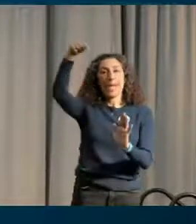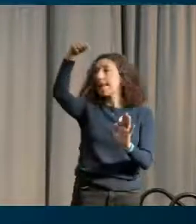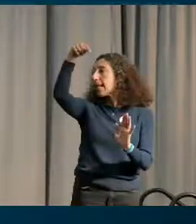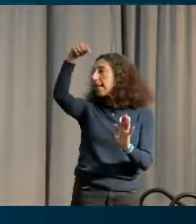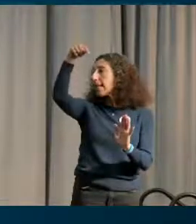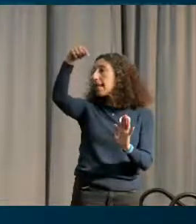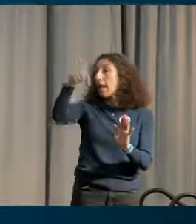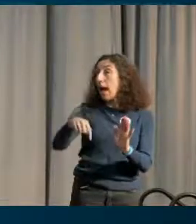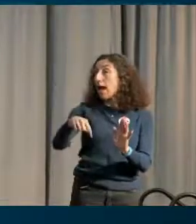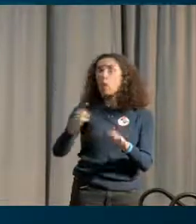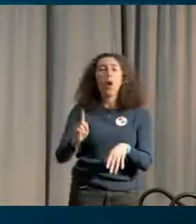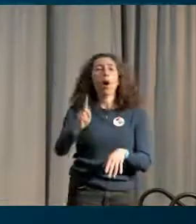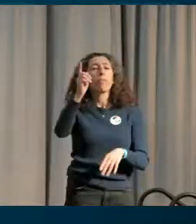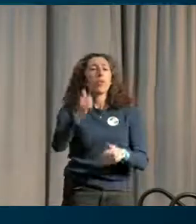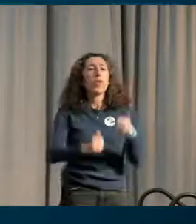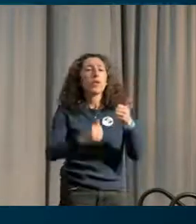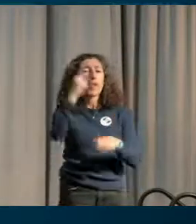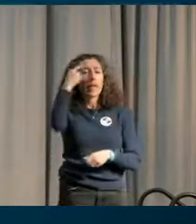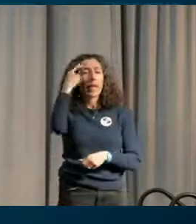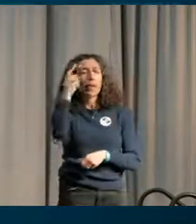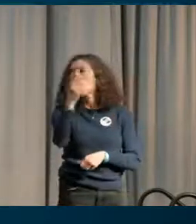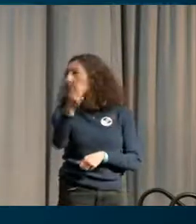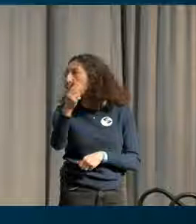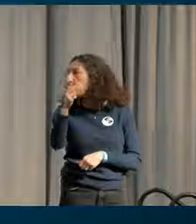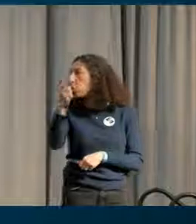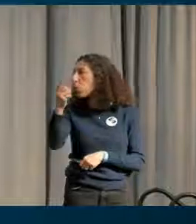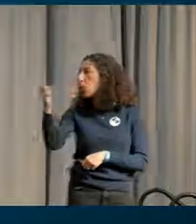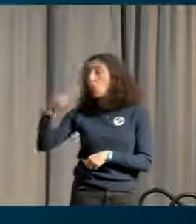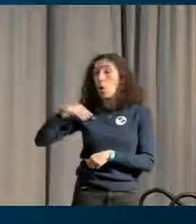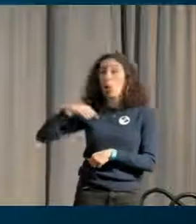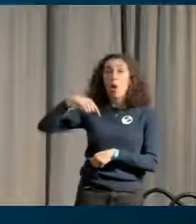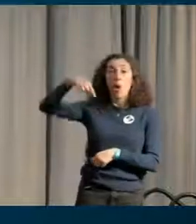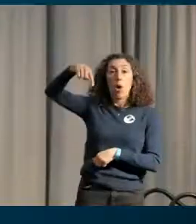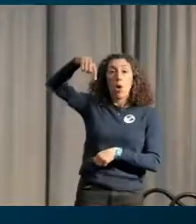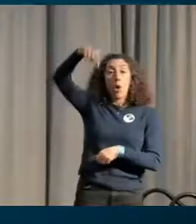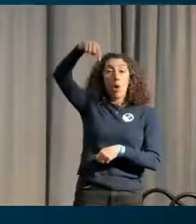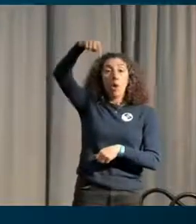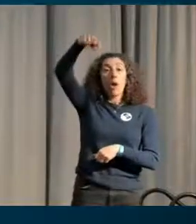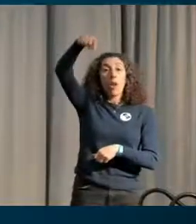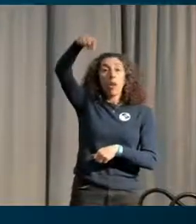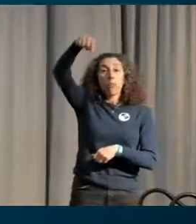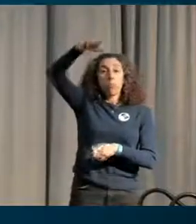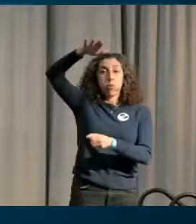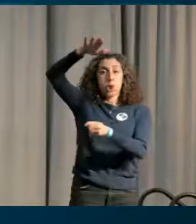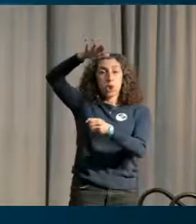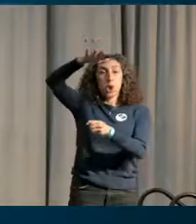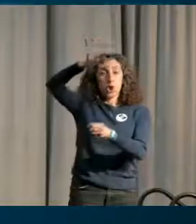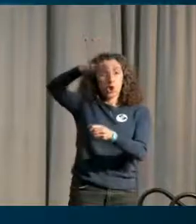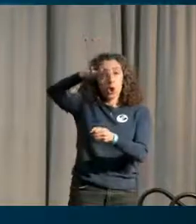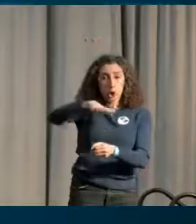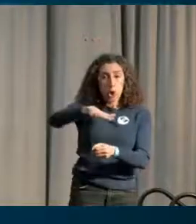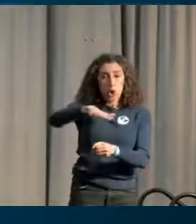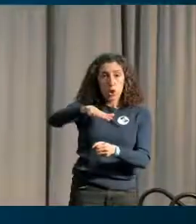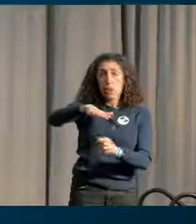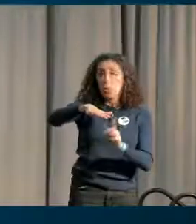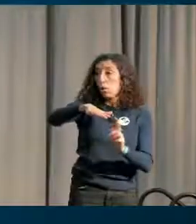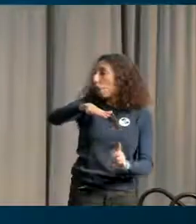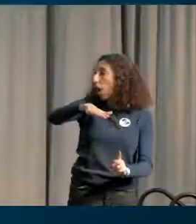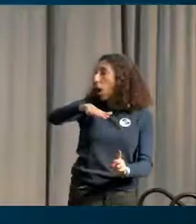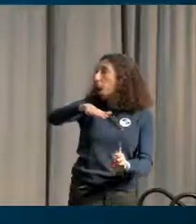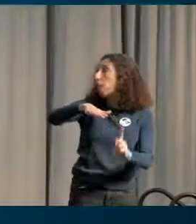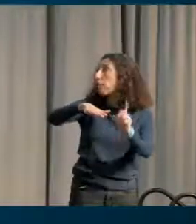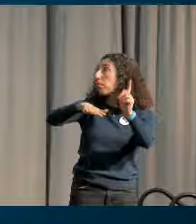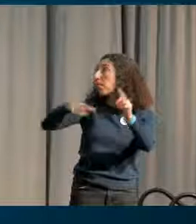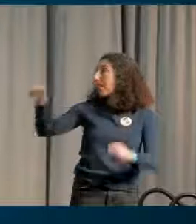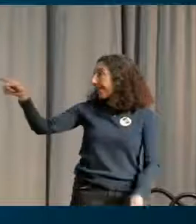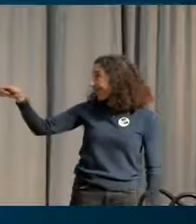what direction we think it's going to go? If I'm pushing down, there's an opposite reaction. It's going to go up. So let's see it happen.